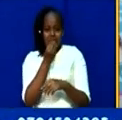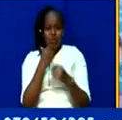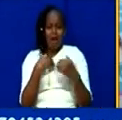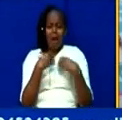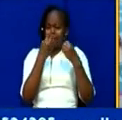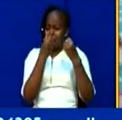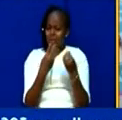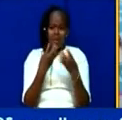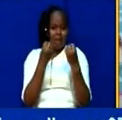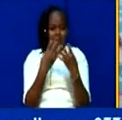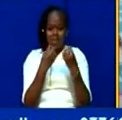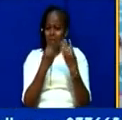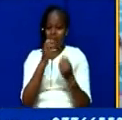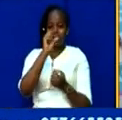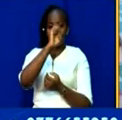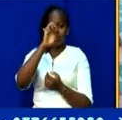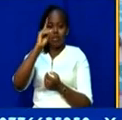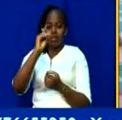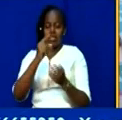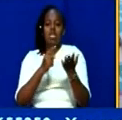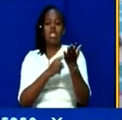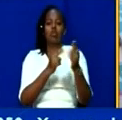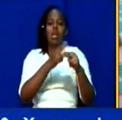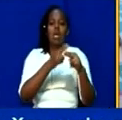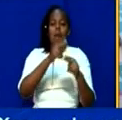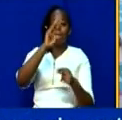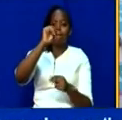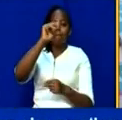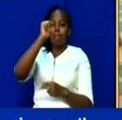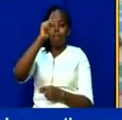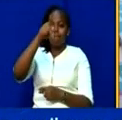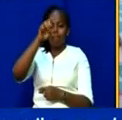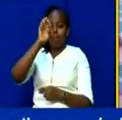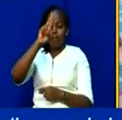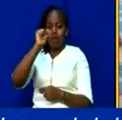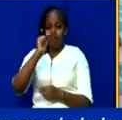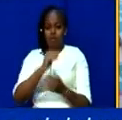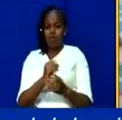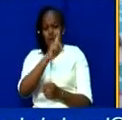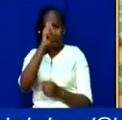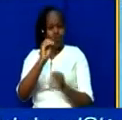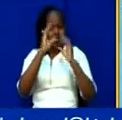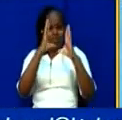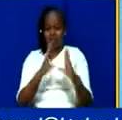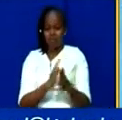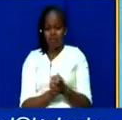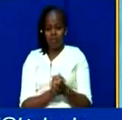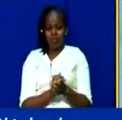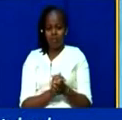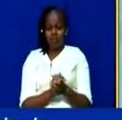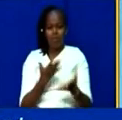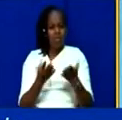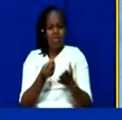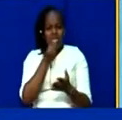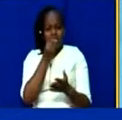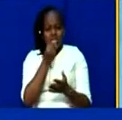tiny so seeds. many seeds. Tunaita mapera. Mapera. Mapera. Question, teacher. Uh-huh. Should we eat the seeds